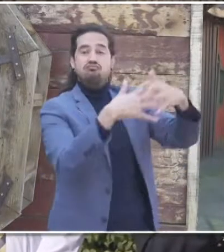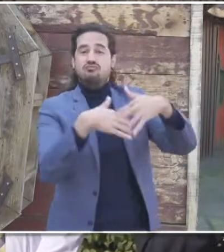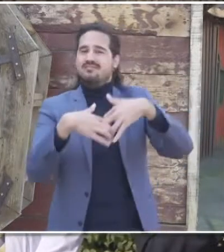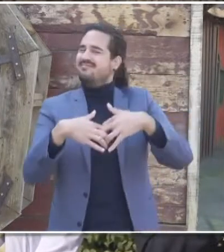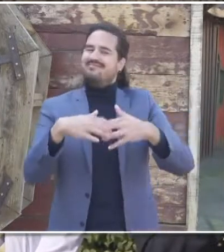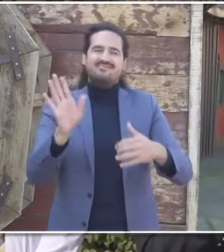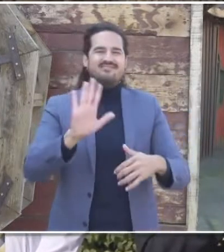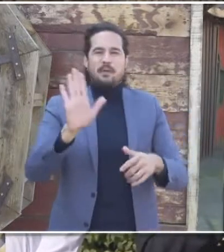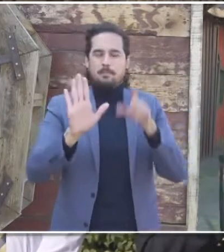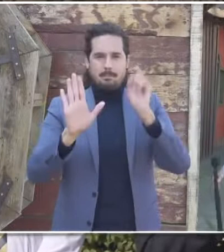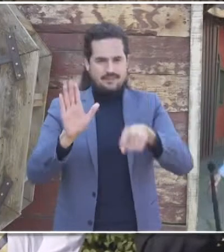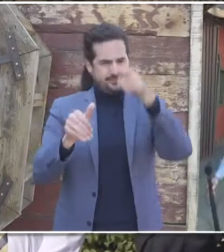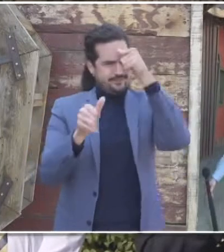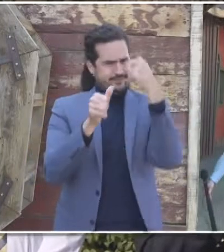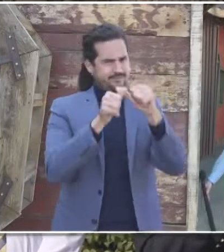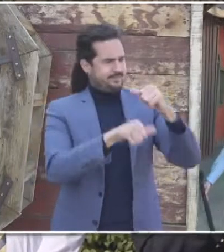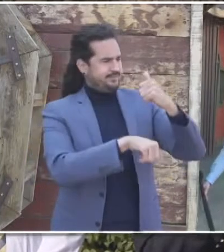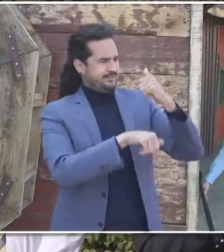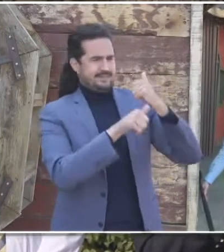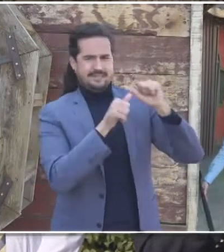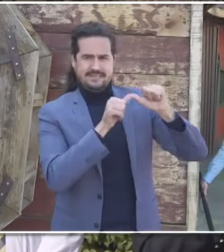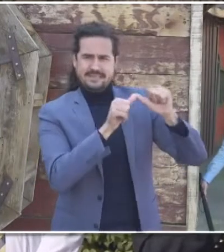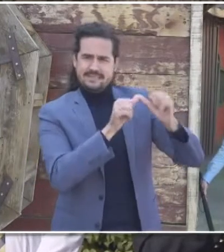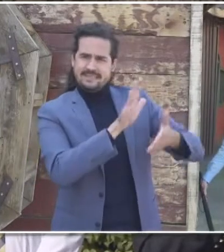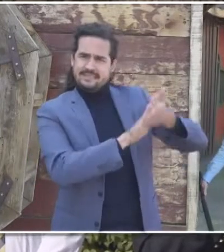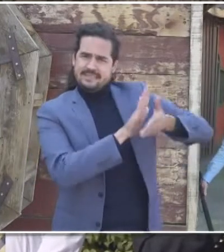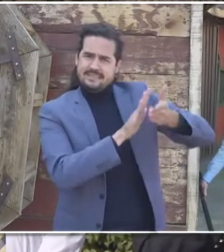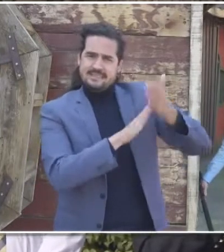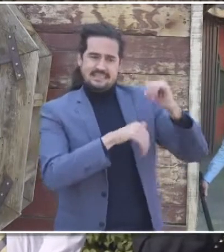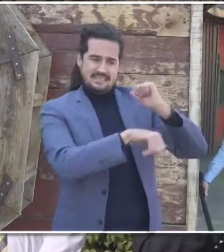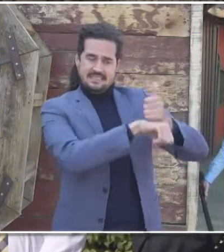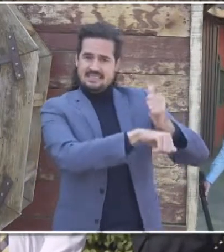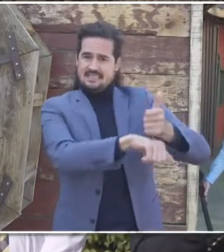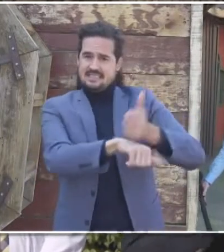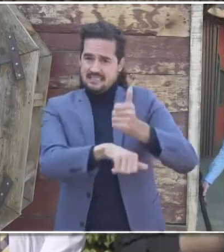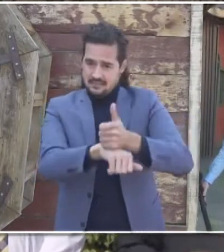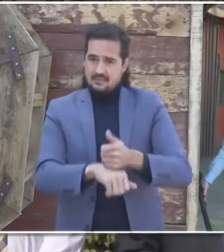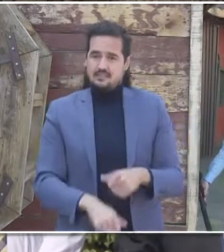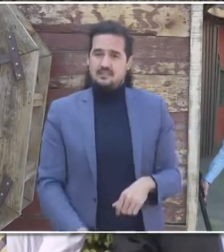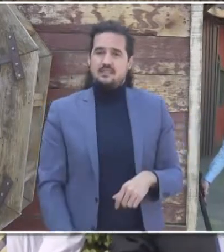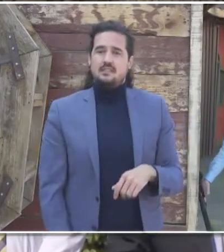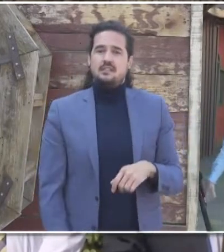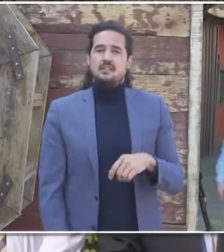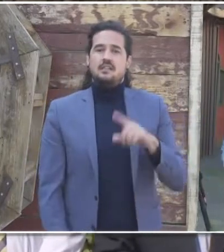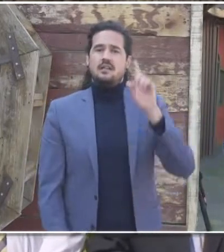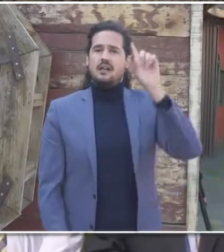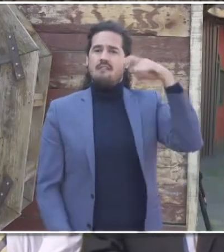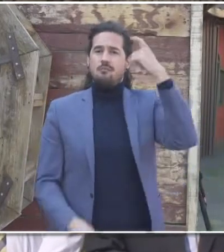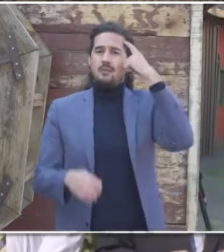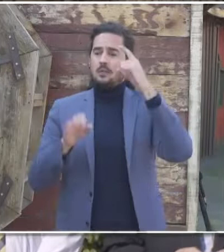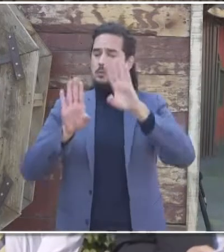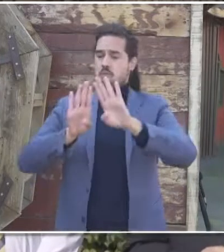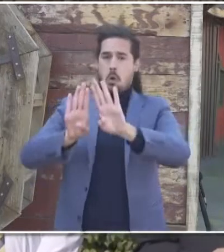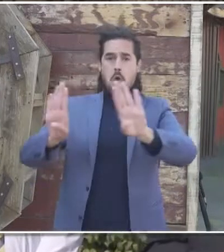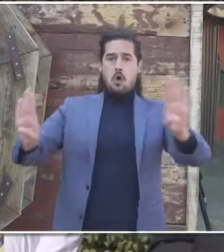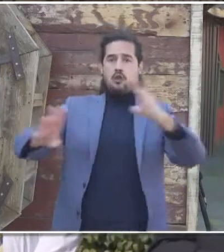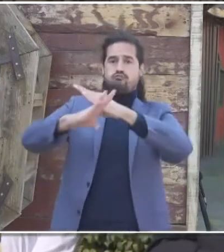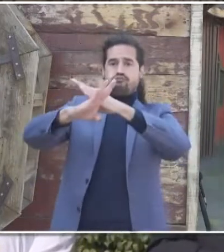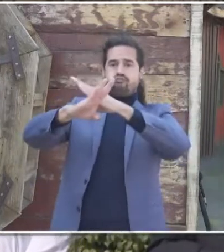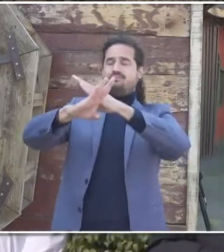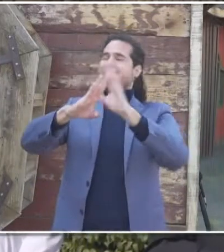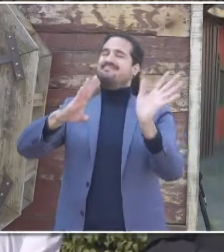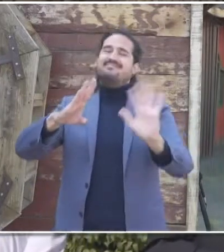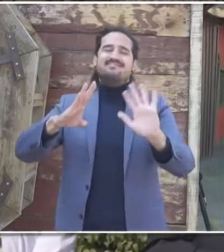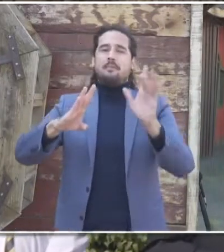health infrastructure outside of government walls and within our community. So I want to just thank you, and I really appreciate you having